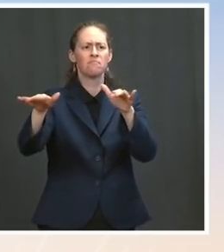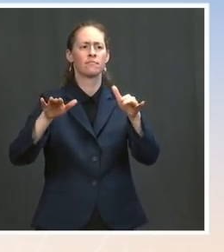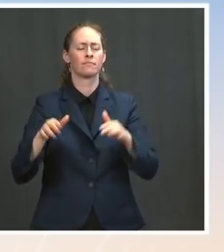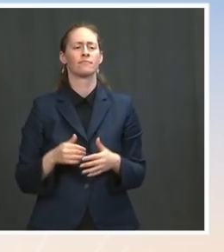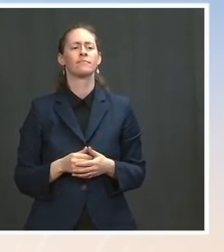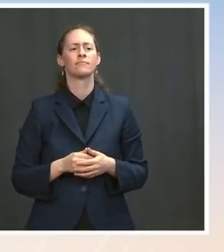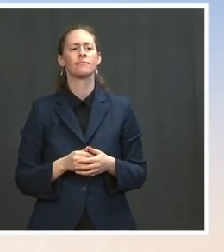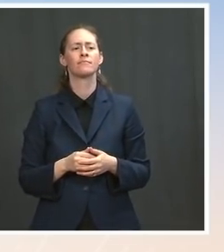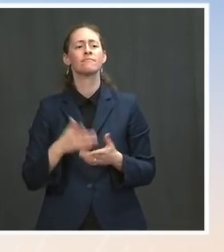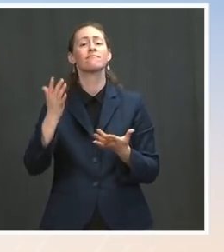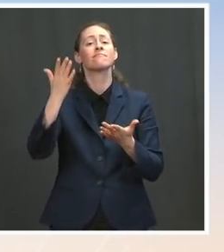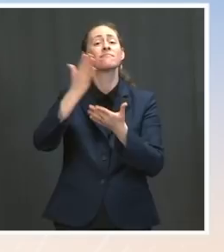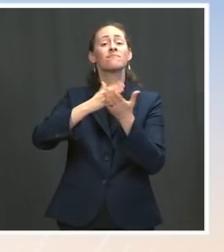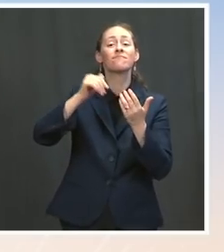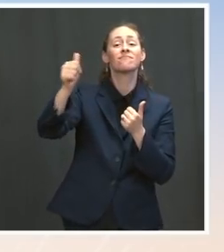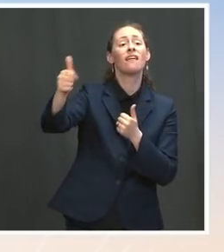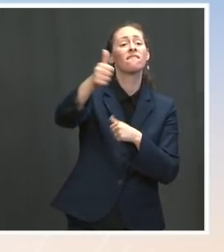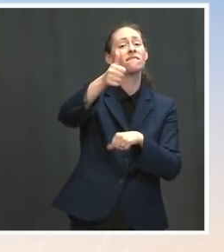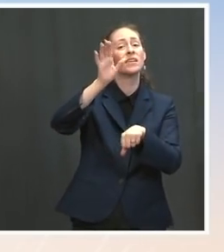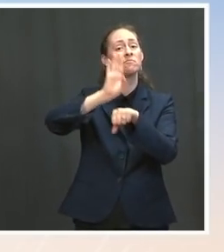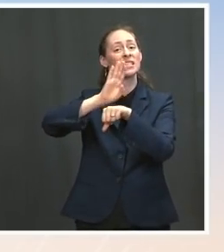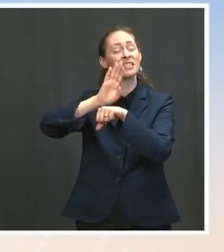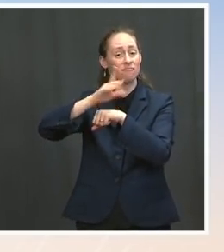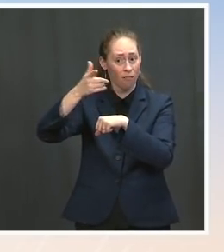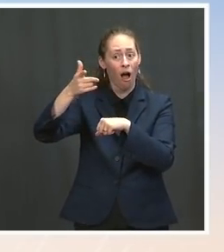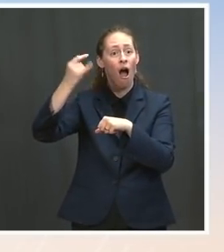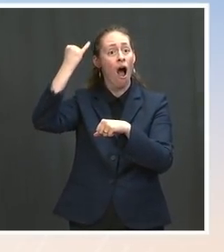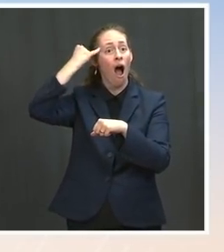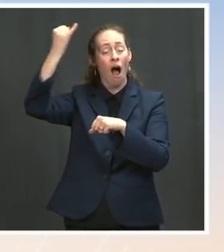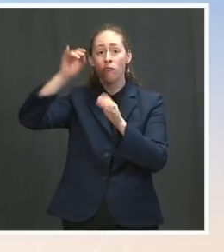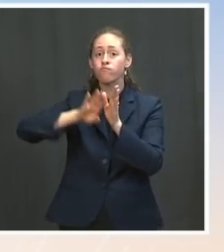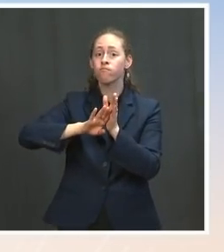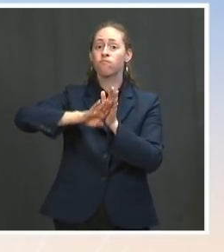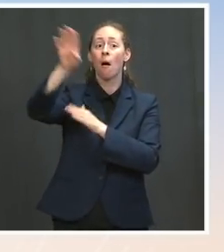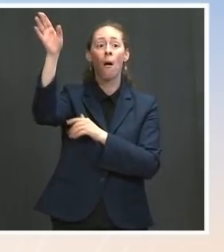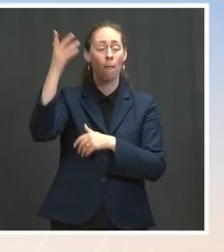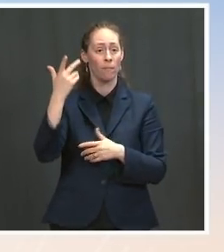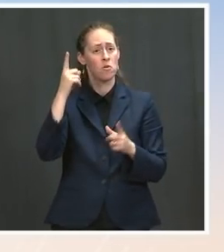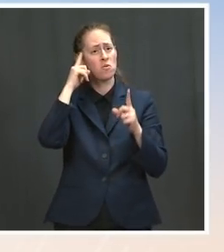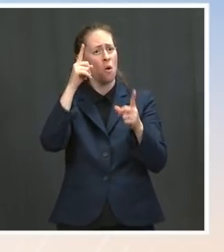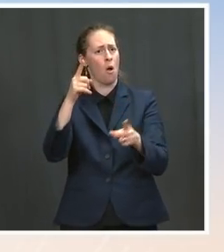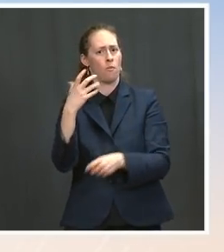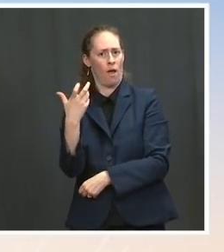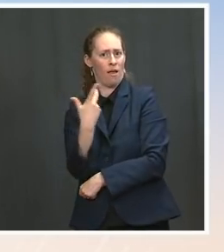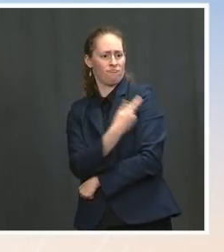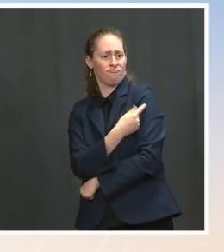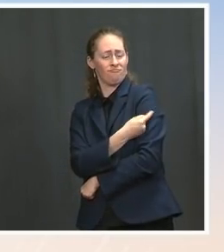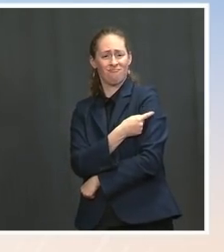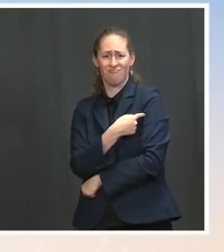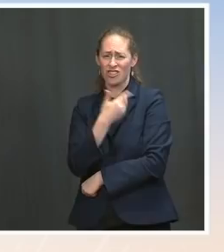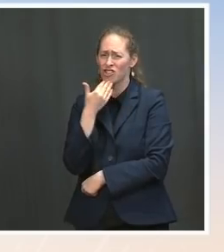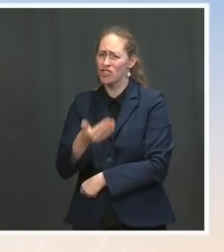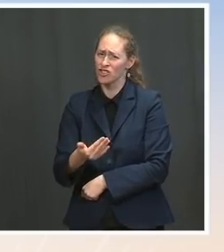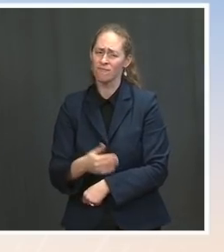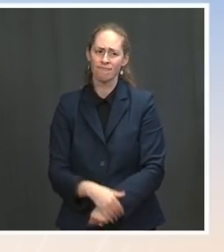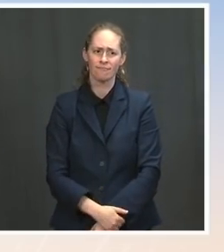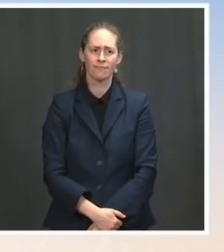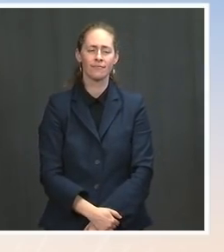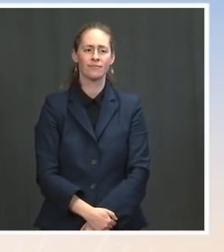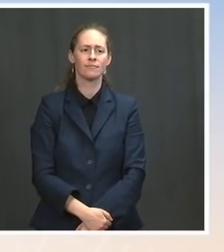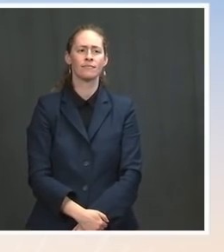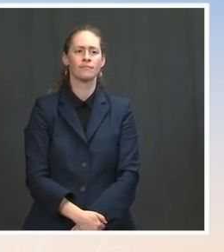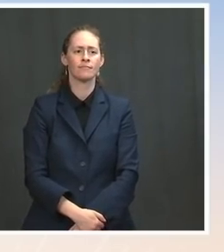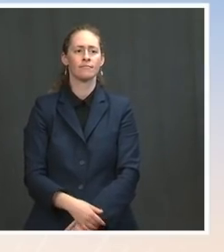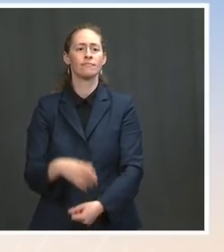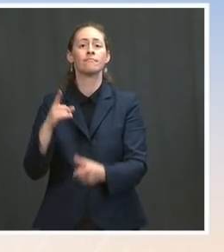companies be quite effective. And more shots in arms is a good thing. Go ahead, Caitlin. The meeting with Senator Capito today, should we expect President Biden